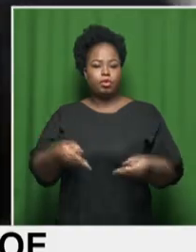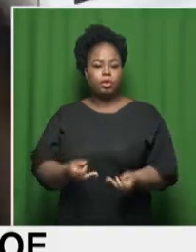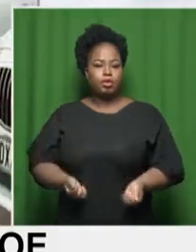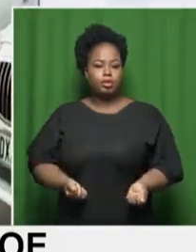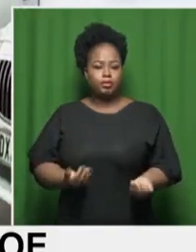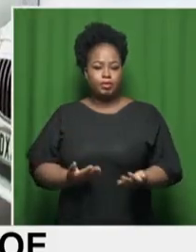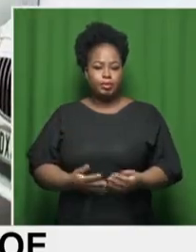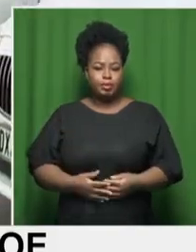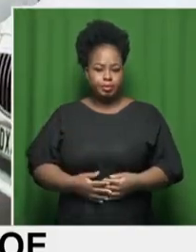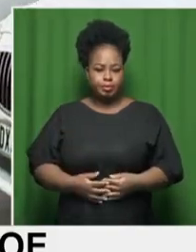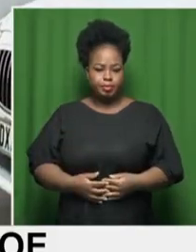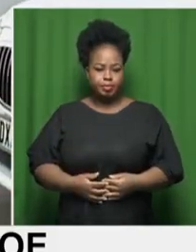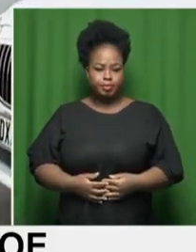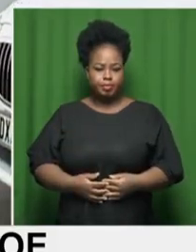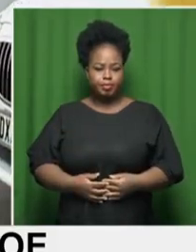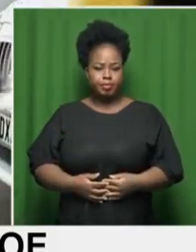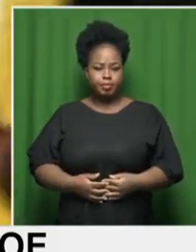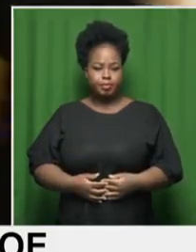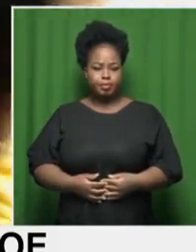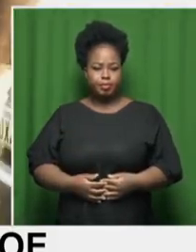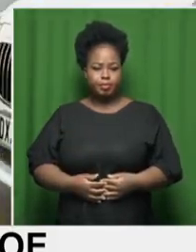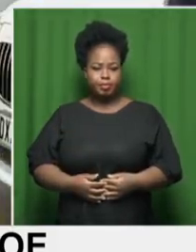label.